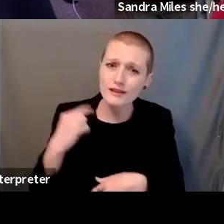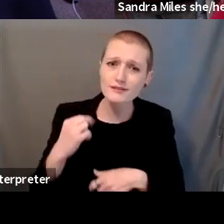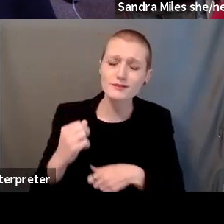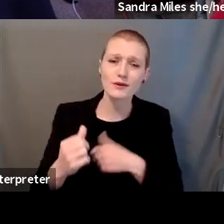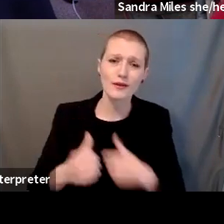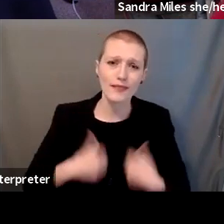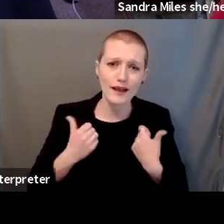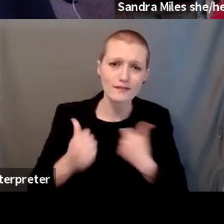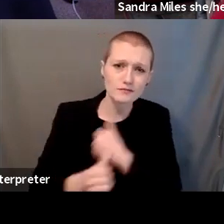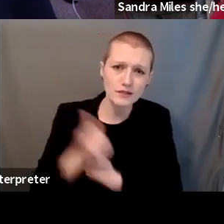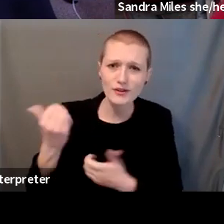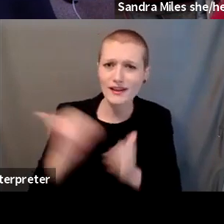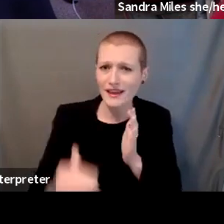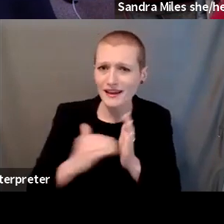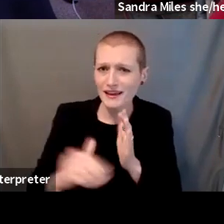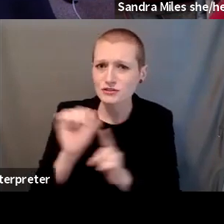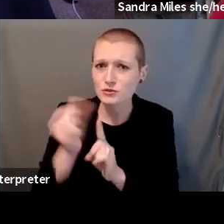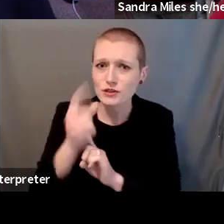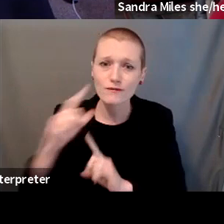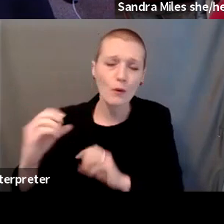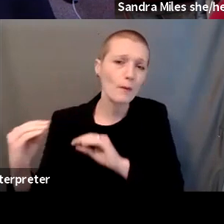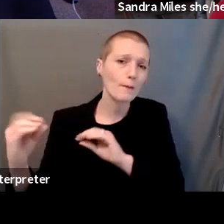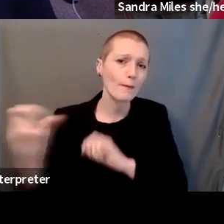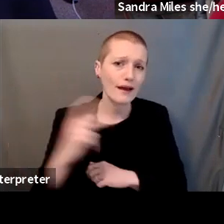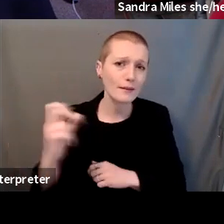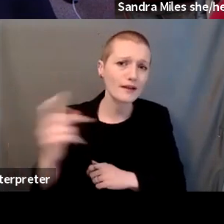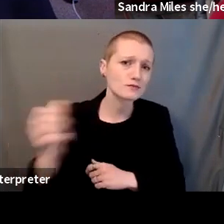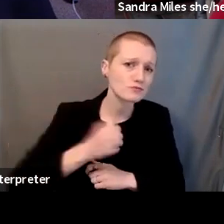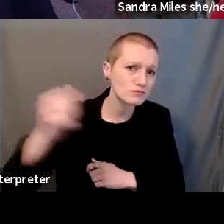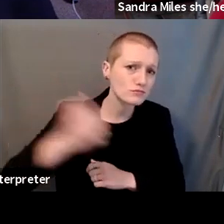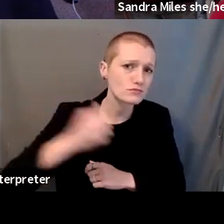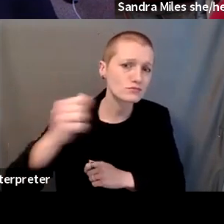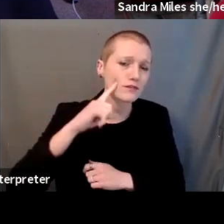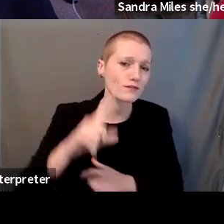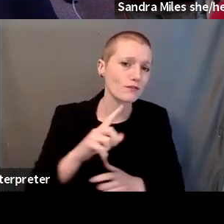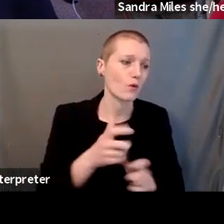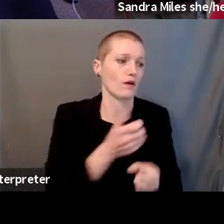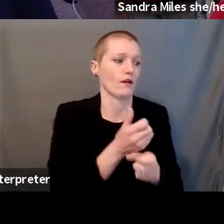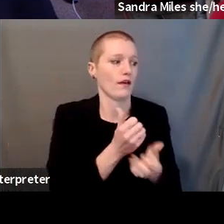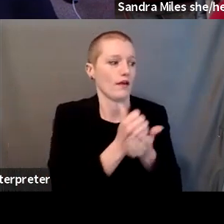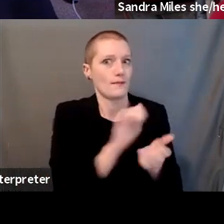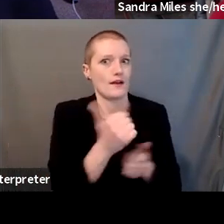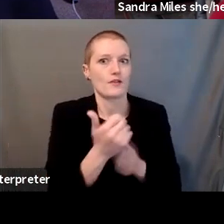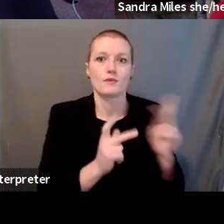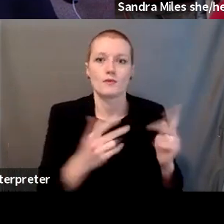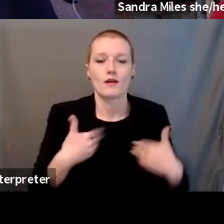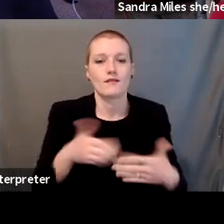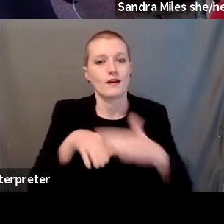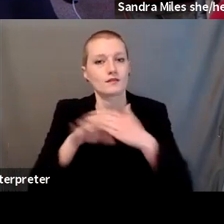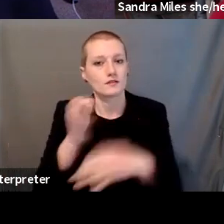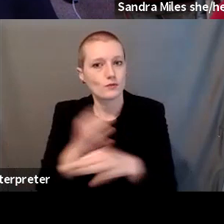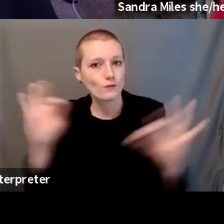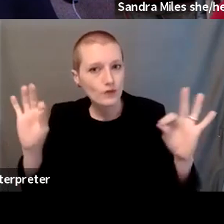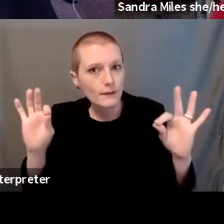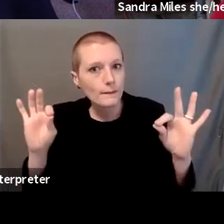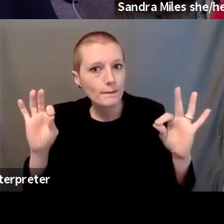people, give them access to freedom through her Underground Railroad. We had people who were great